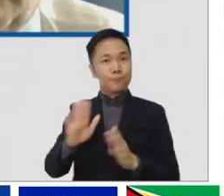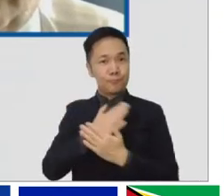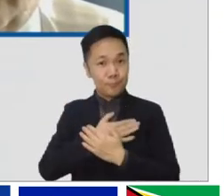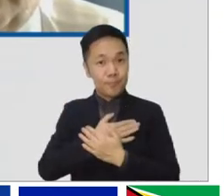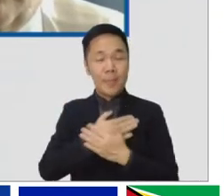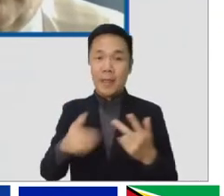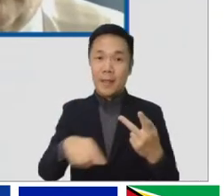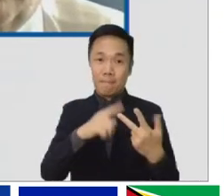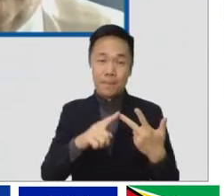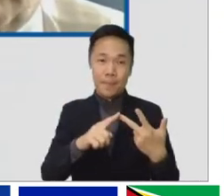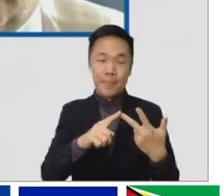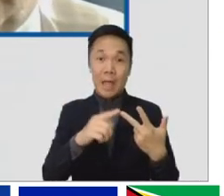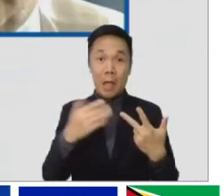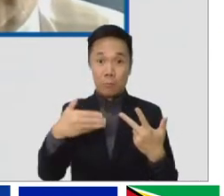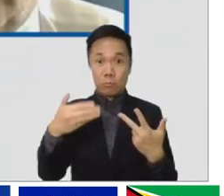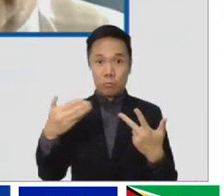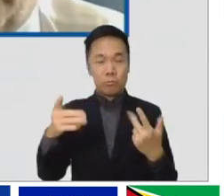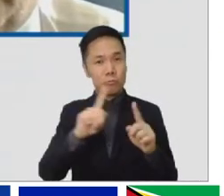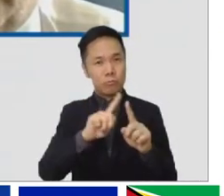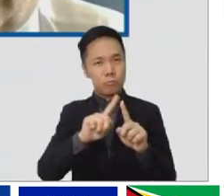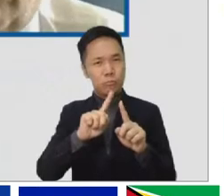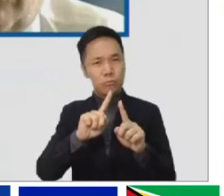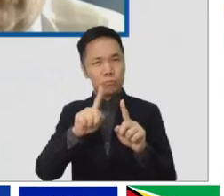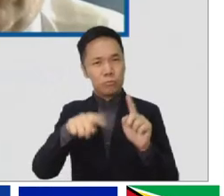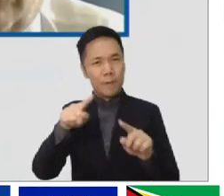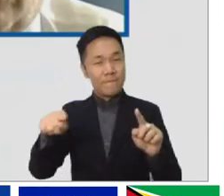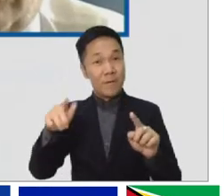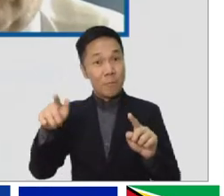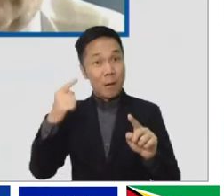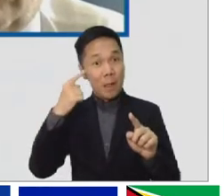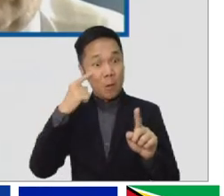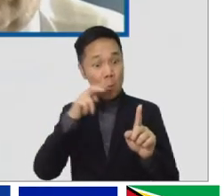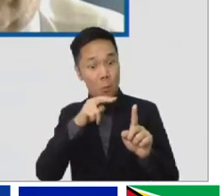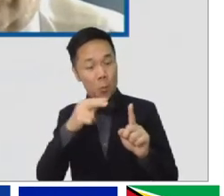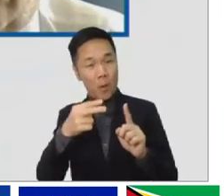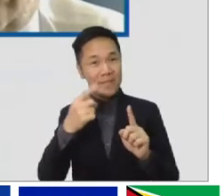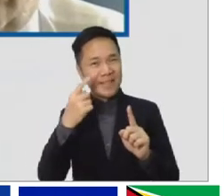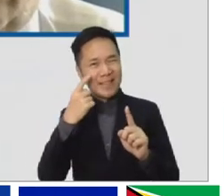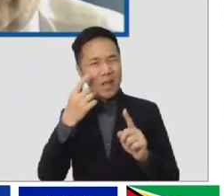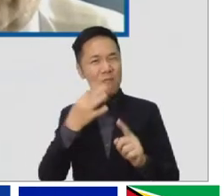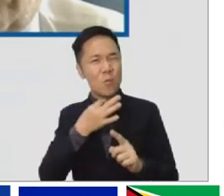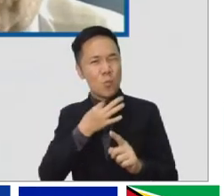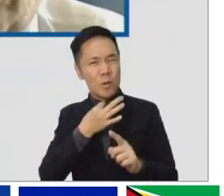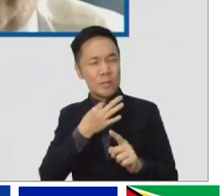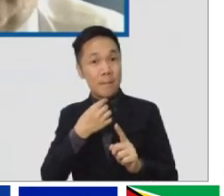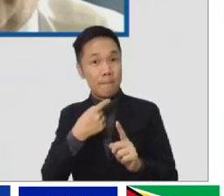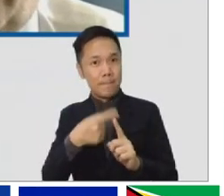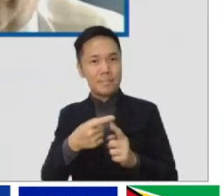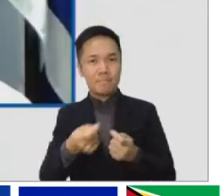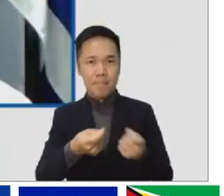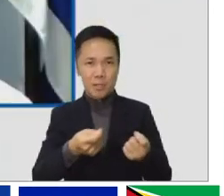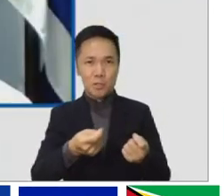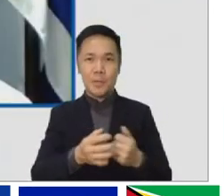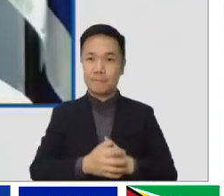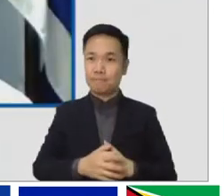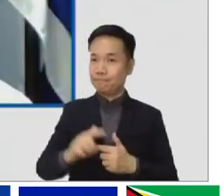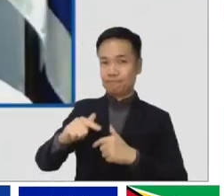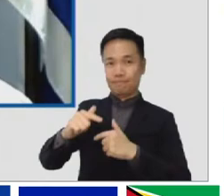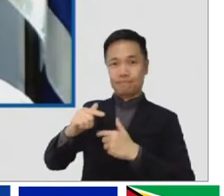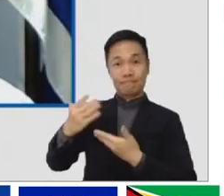of different approaches to thinking about risk and risk management. Sergio, the floor is yours.